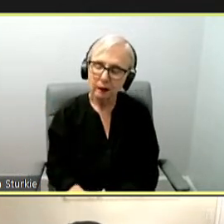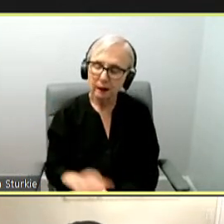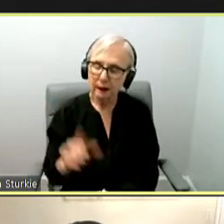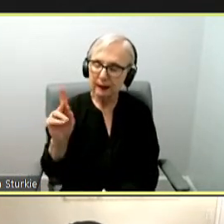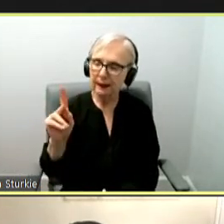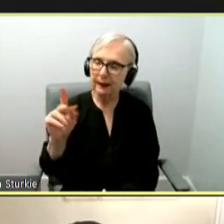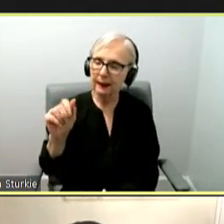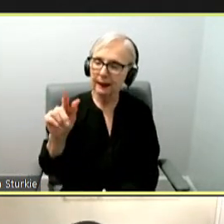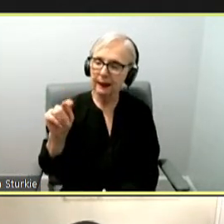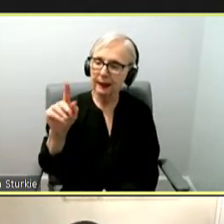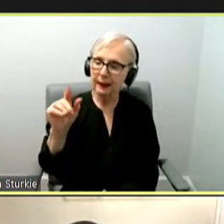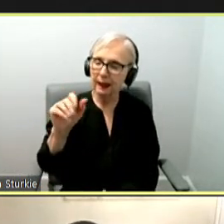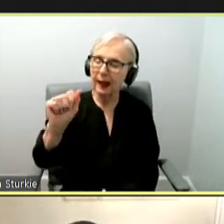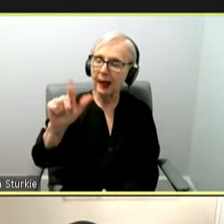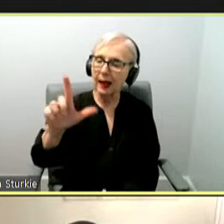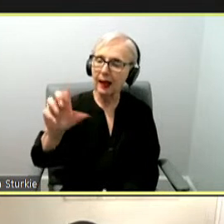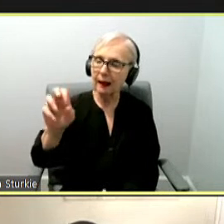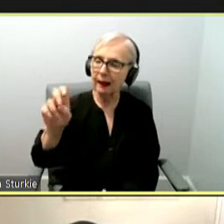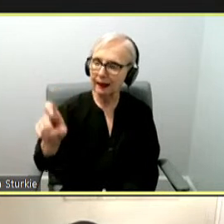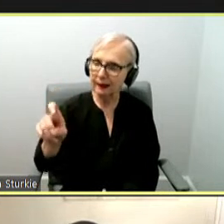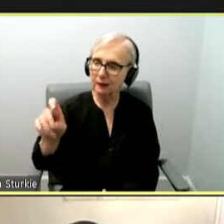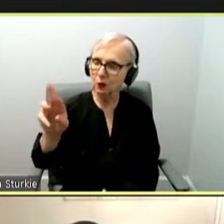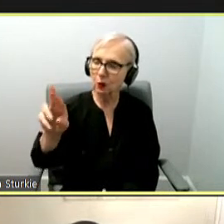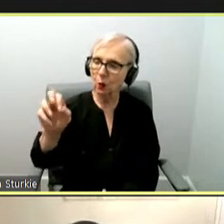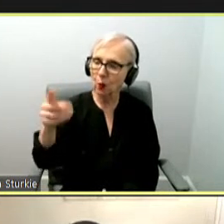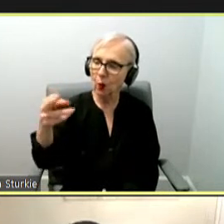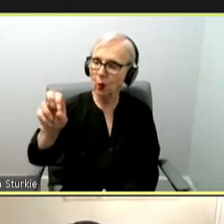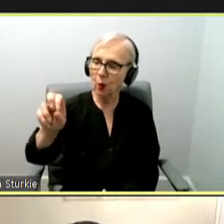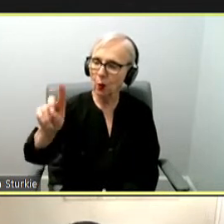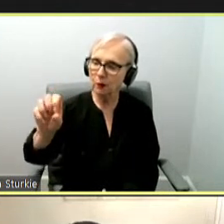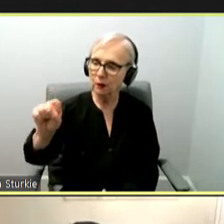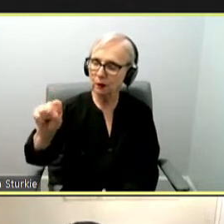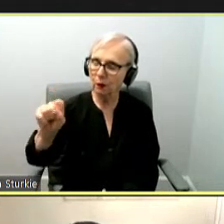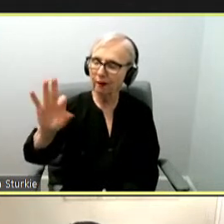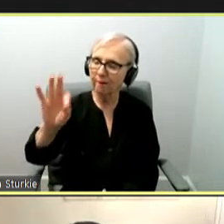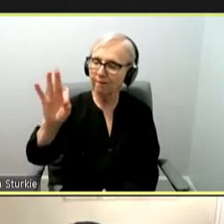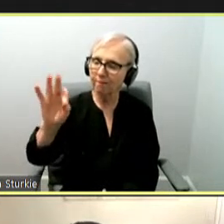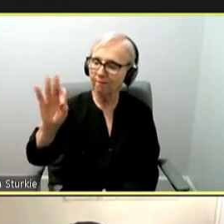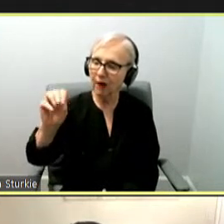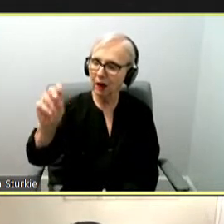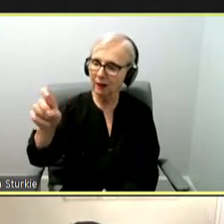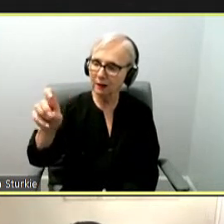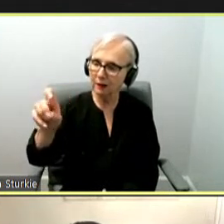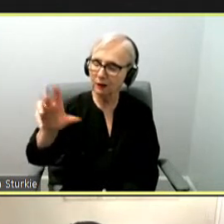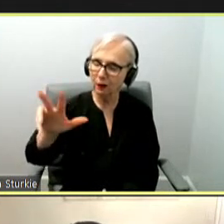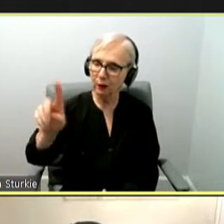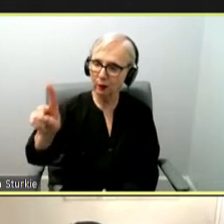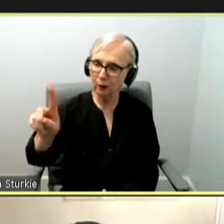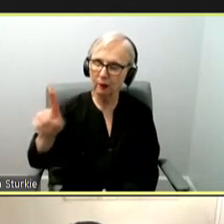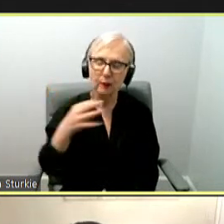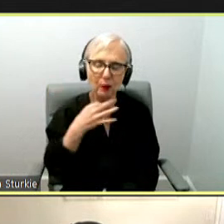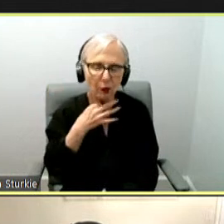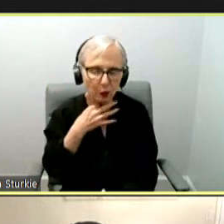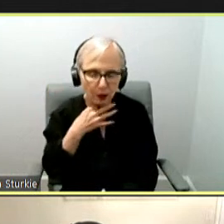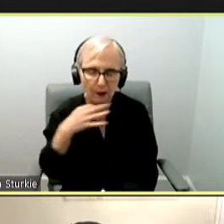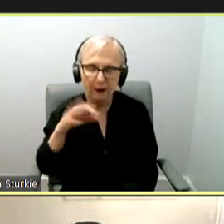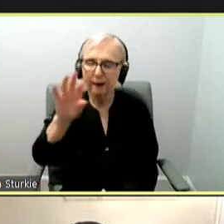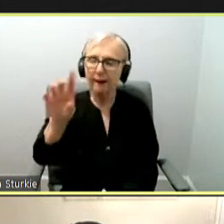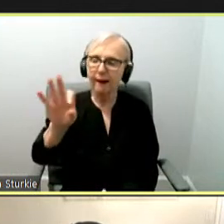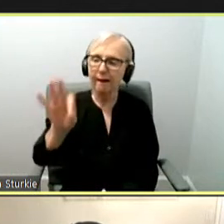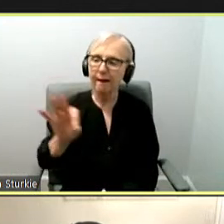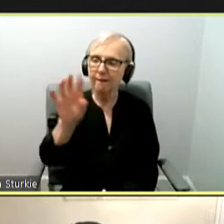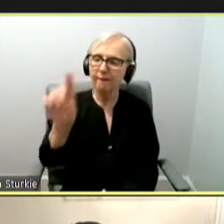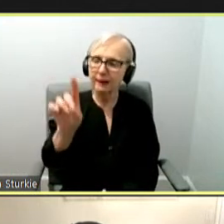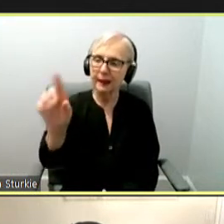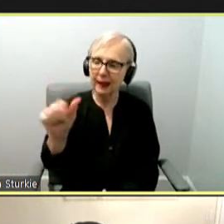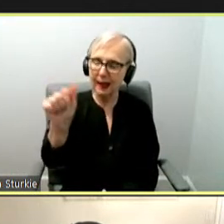Good afternoon. This is Alex Rose with Fox 31. I'm just curious, today the FDA granted